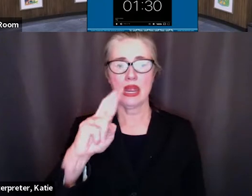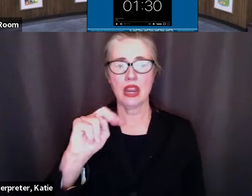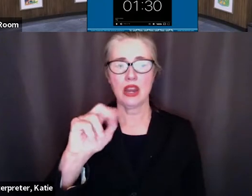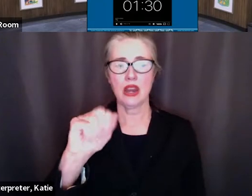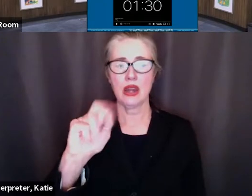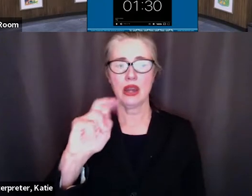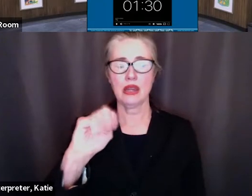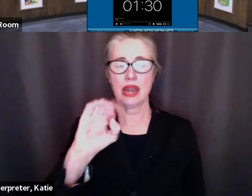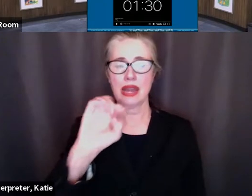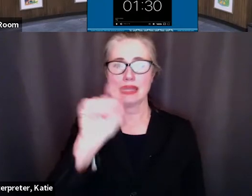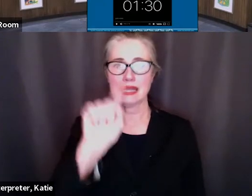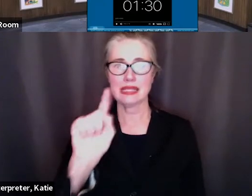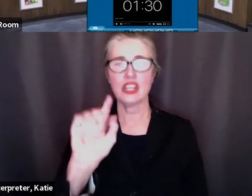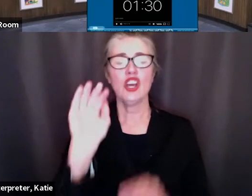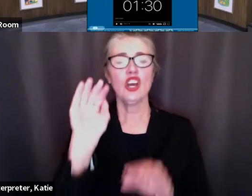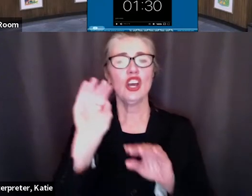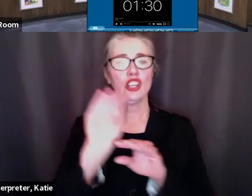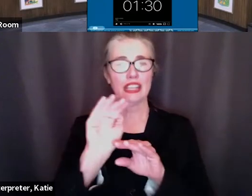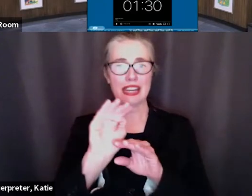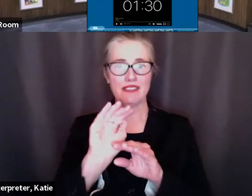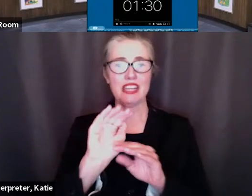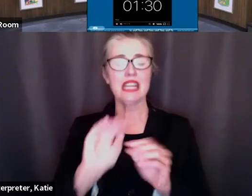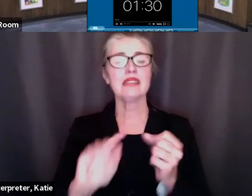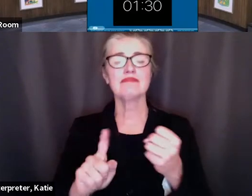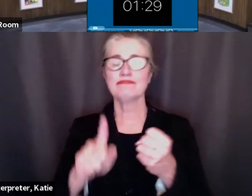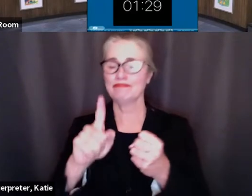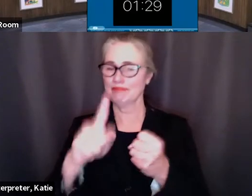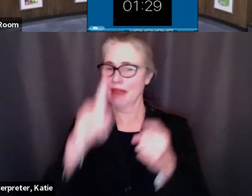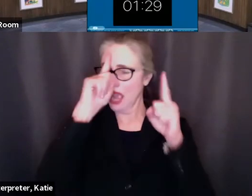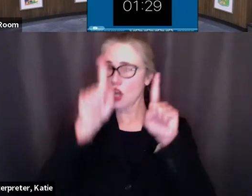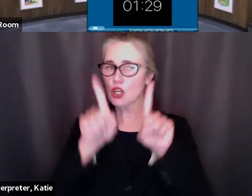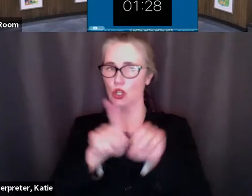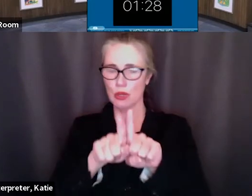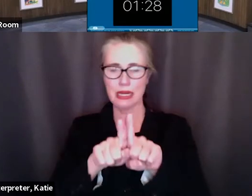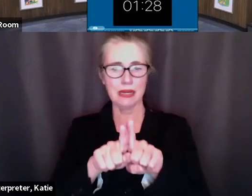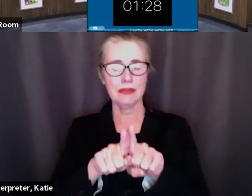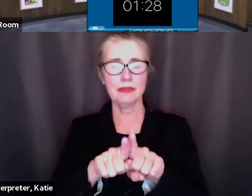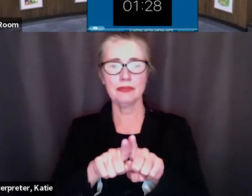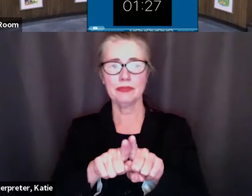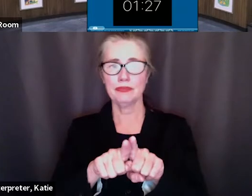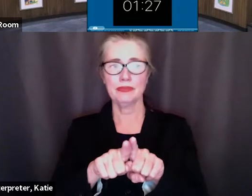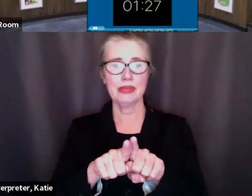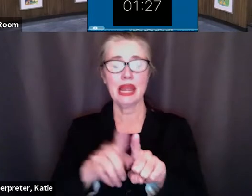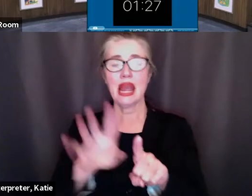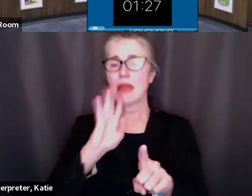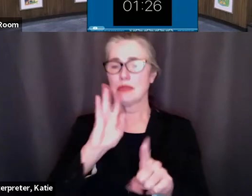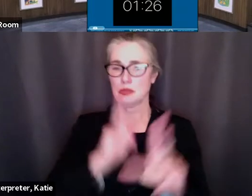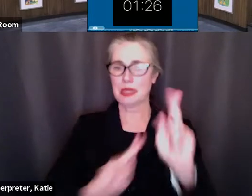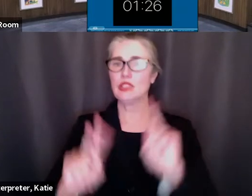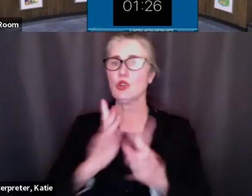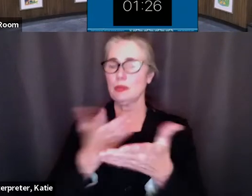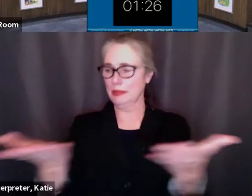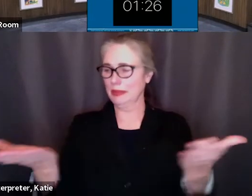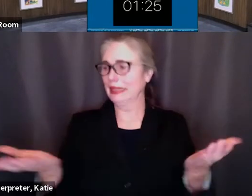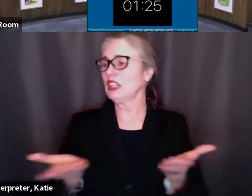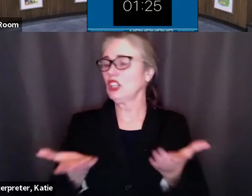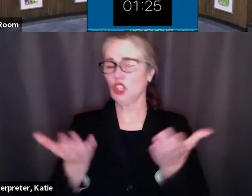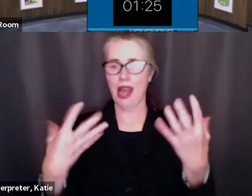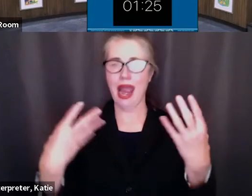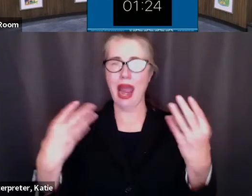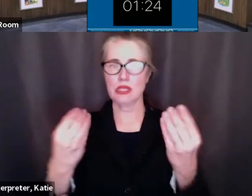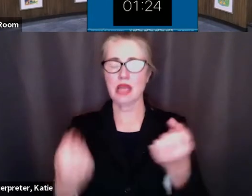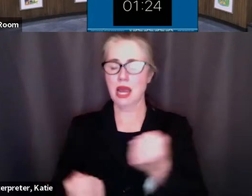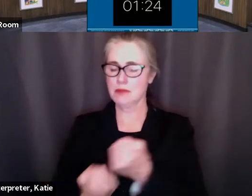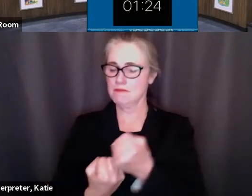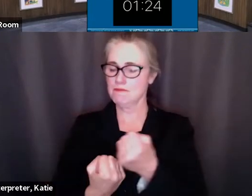good evening i'm i'm with you all and i'm not speaking to you the board i'm speaking to the people that are talking to you i hope you